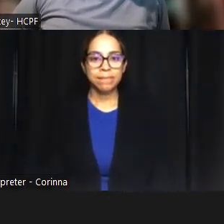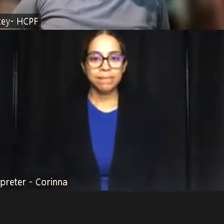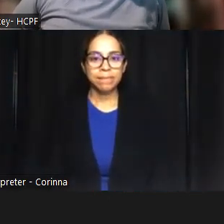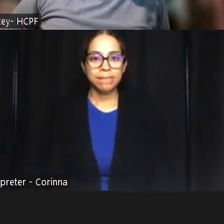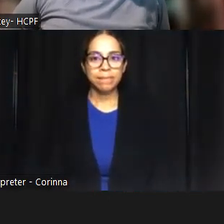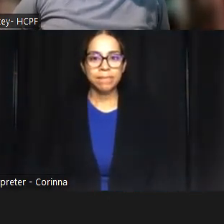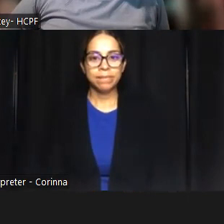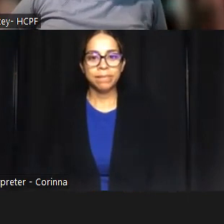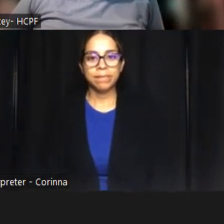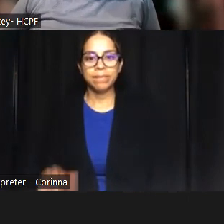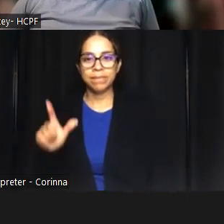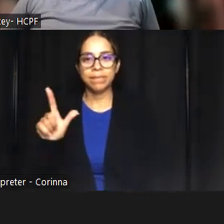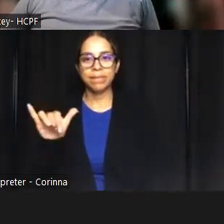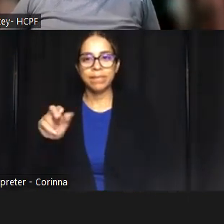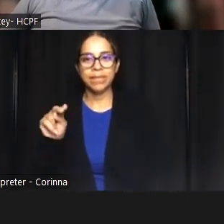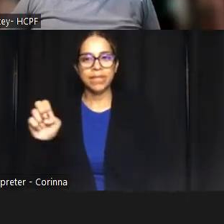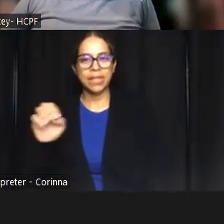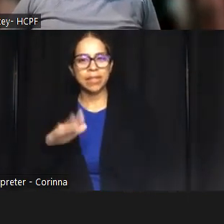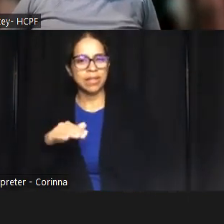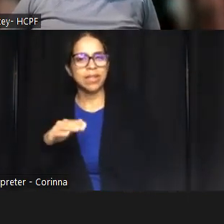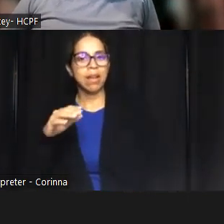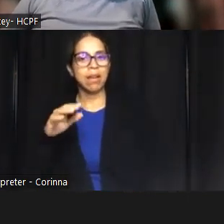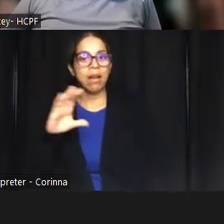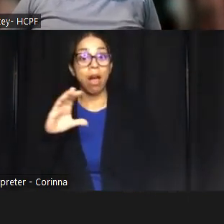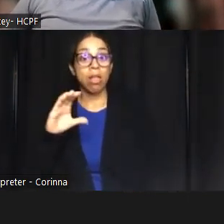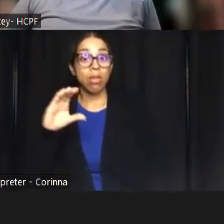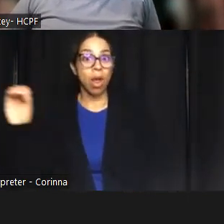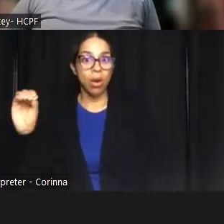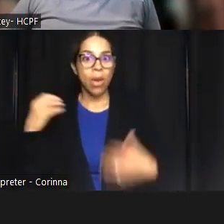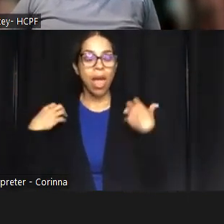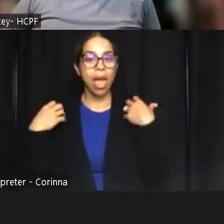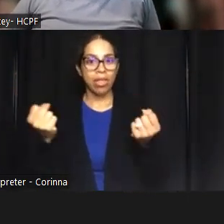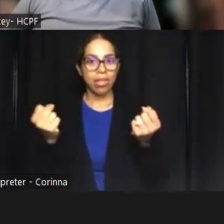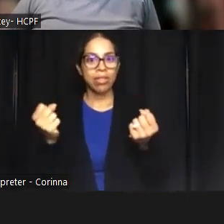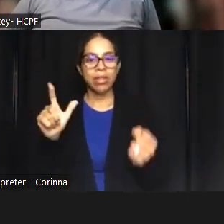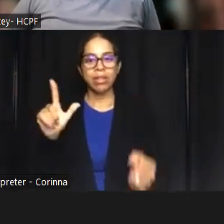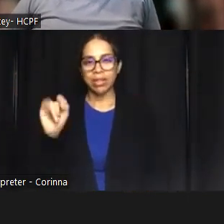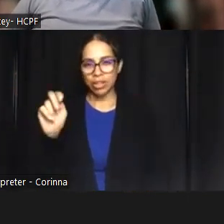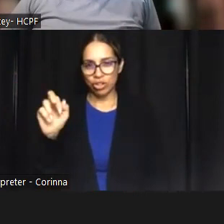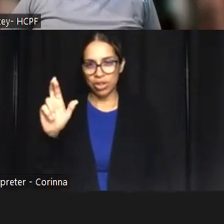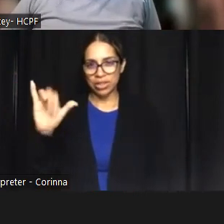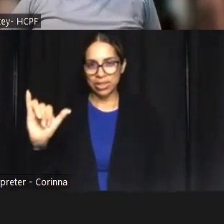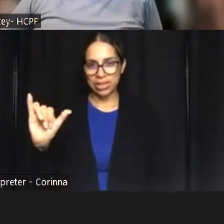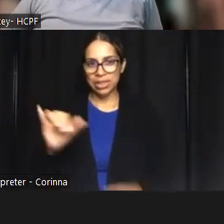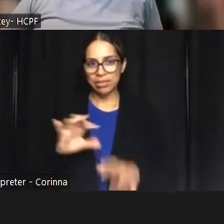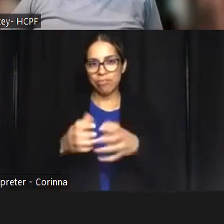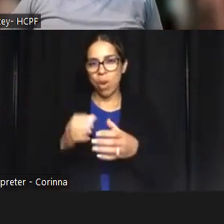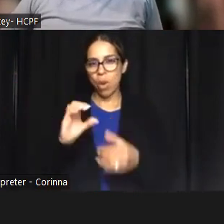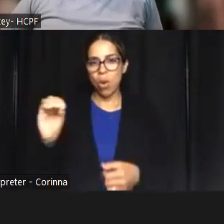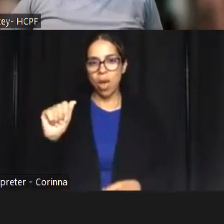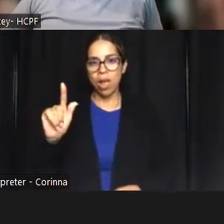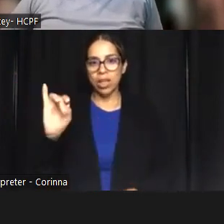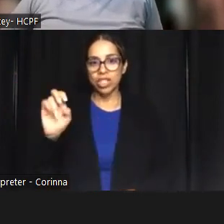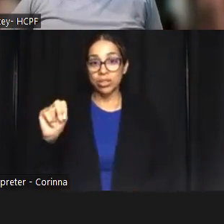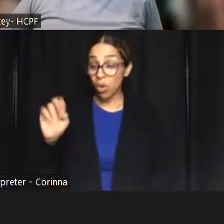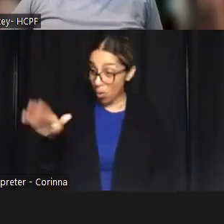It's the Colorado Health Literacy Coalition. Oh, there's a Colorado one? Okay, cool. There is a national one too. Yeah. Yeah,